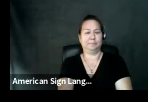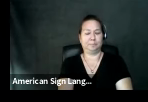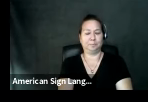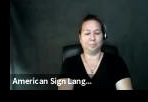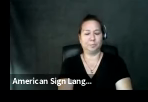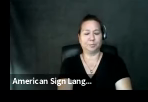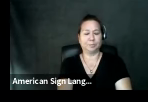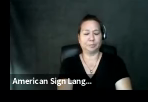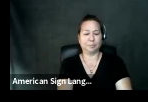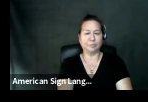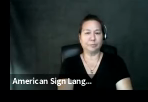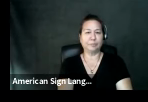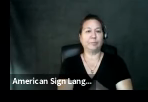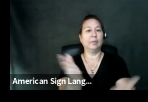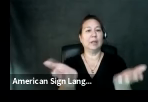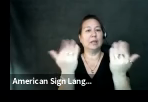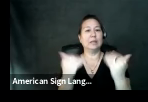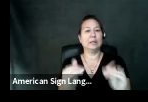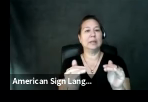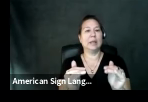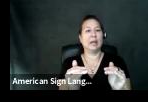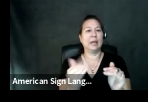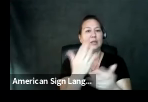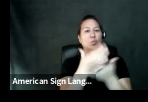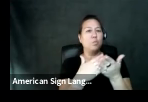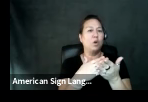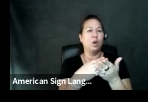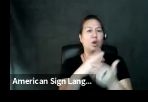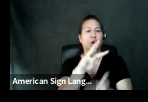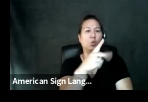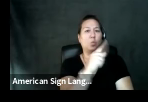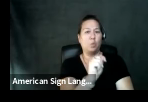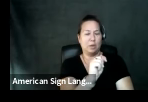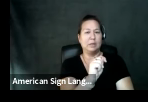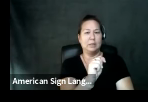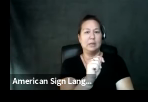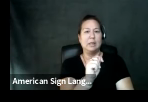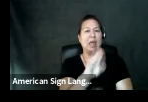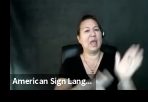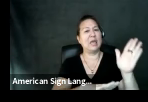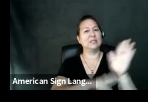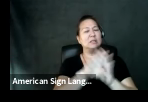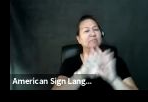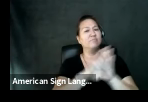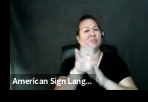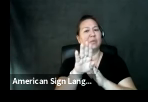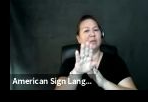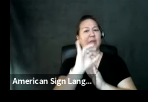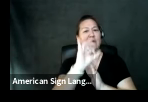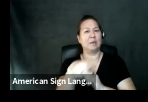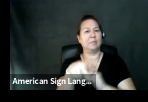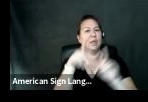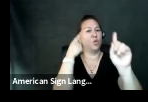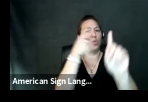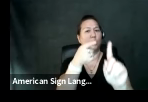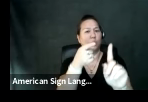So then kind of the next step of that what is the development of the IEP goals. So as you can imagine, that first